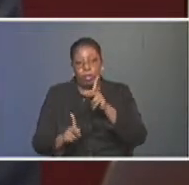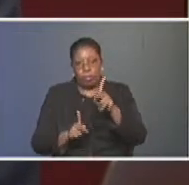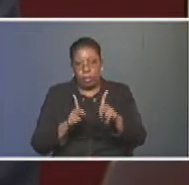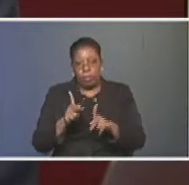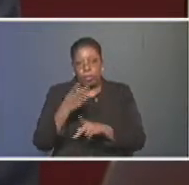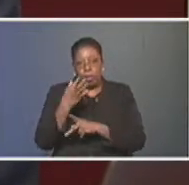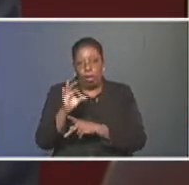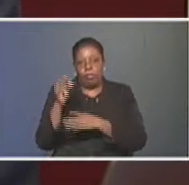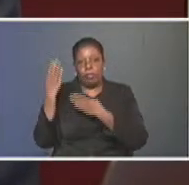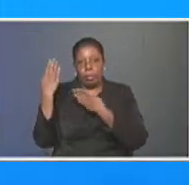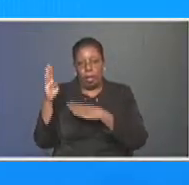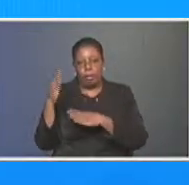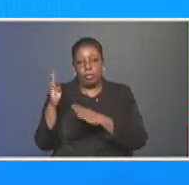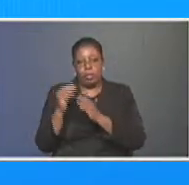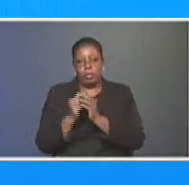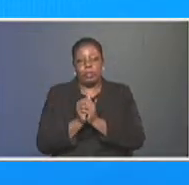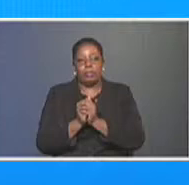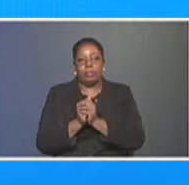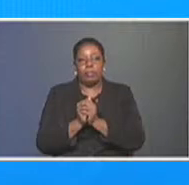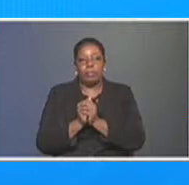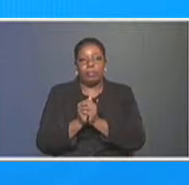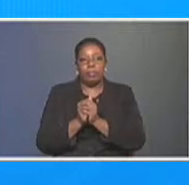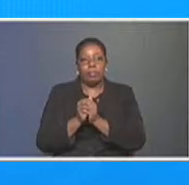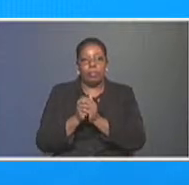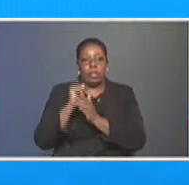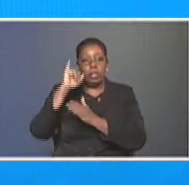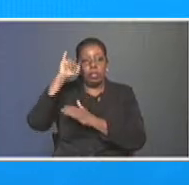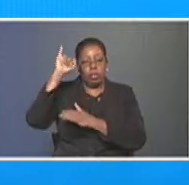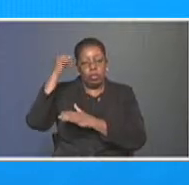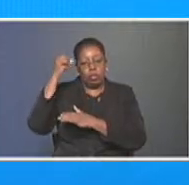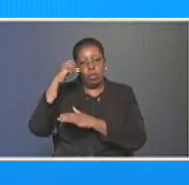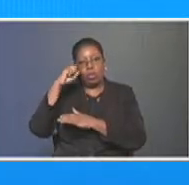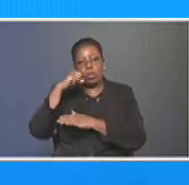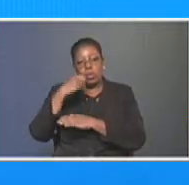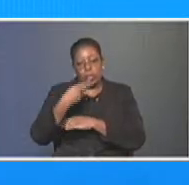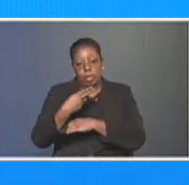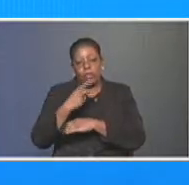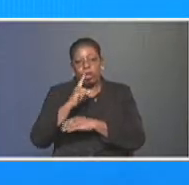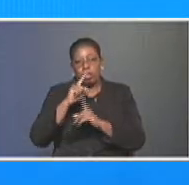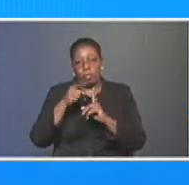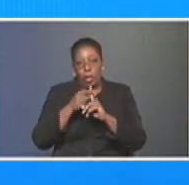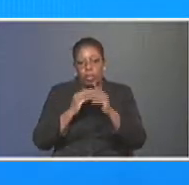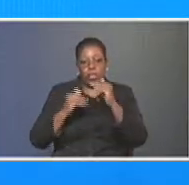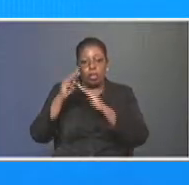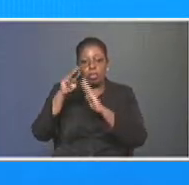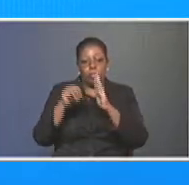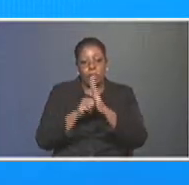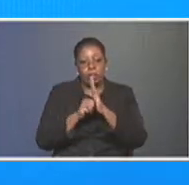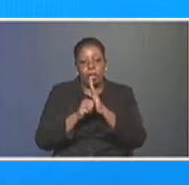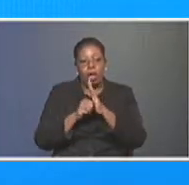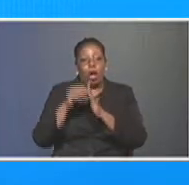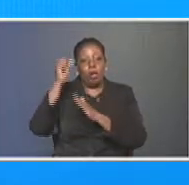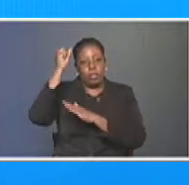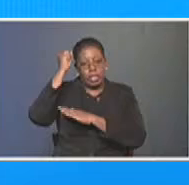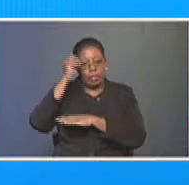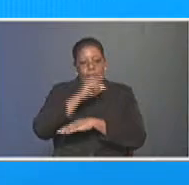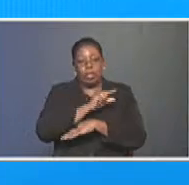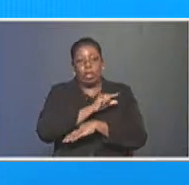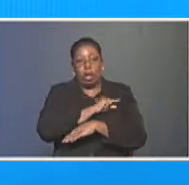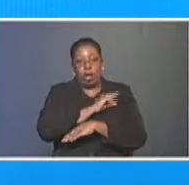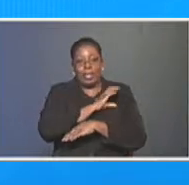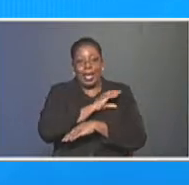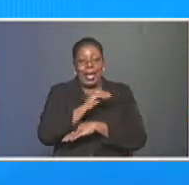the Bahamas. Joseph also highlighted the recent accomplishments of Stephen Gardner and Shawnee Milawibo.